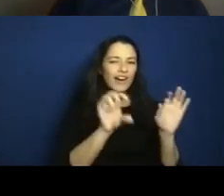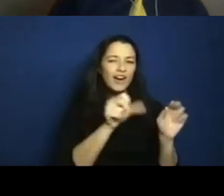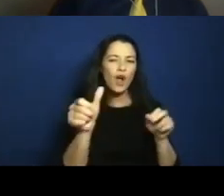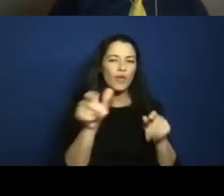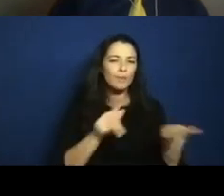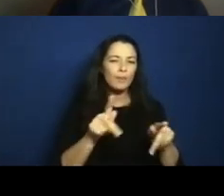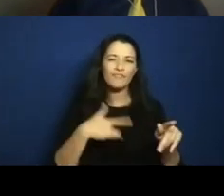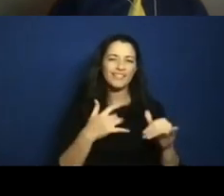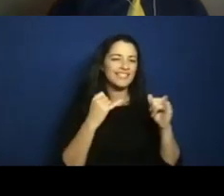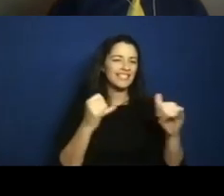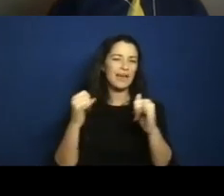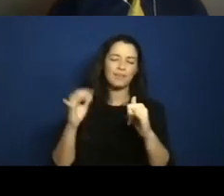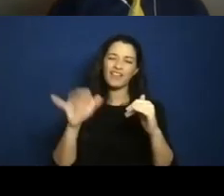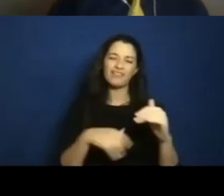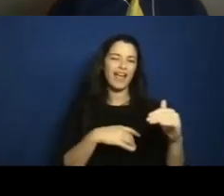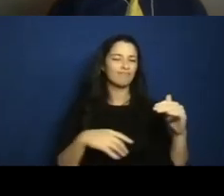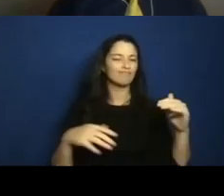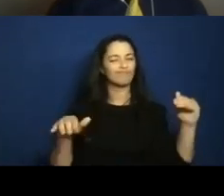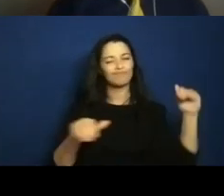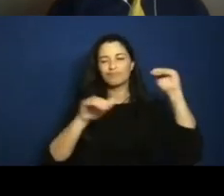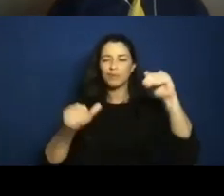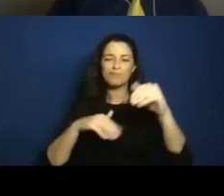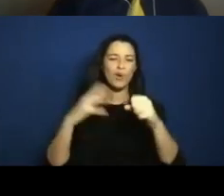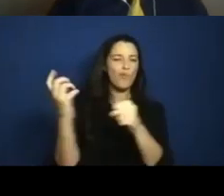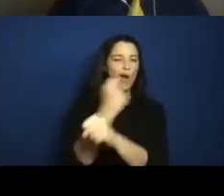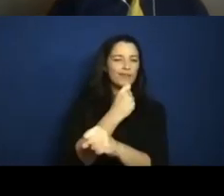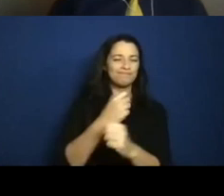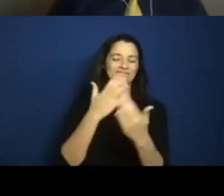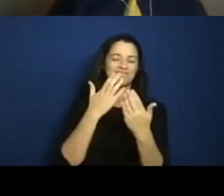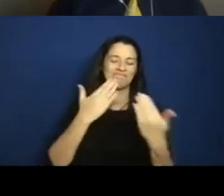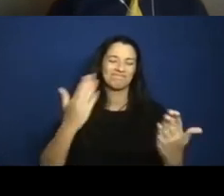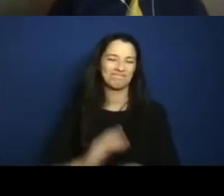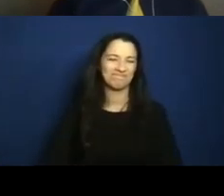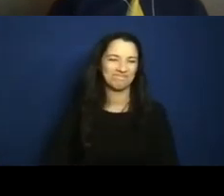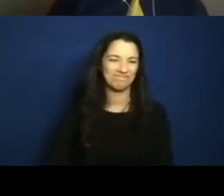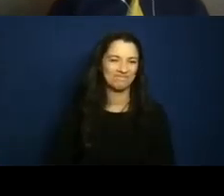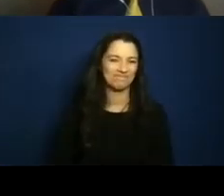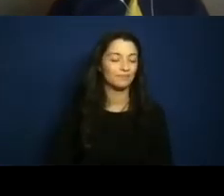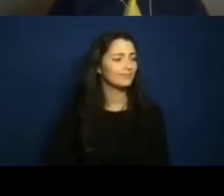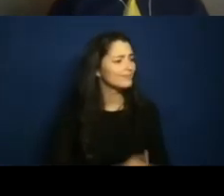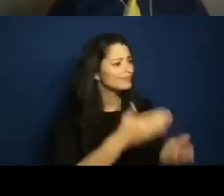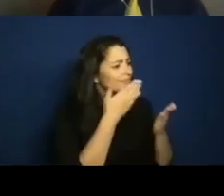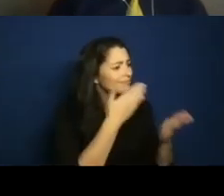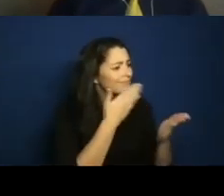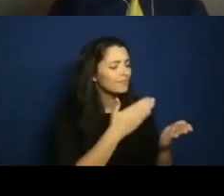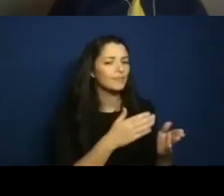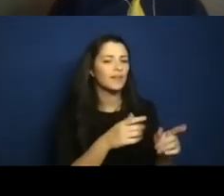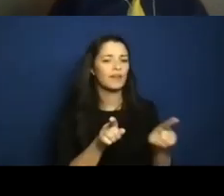prevailed. And so I'm grateful for that. Oh, thank you. Thanks so much, Nikita. And I want to concur